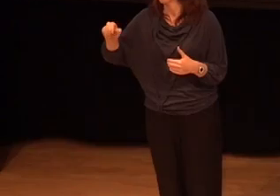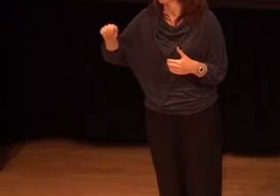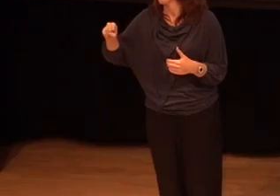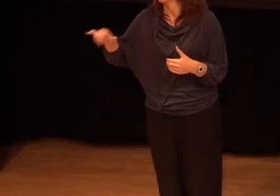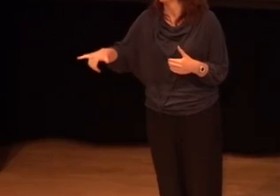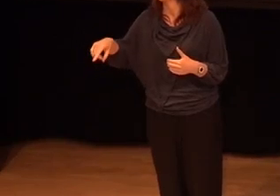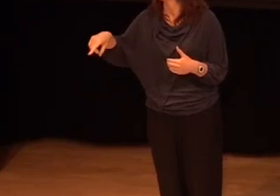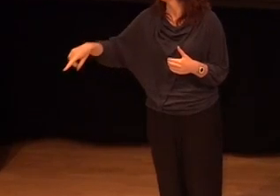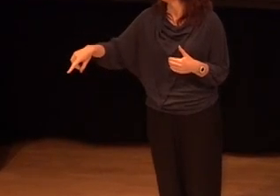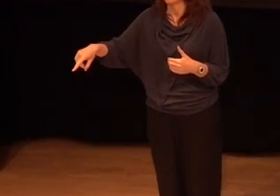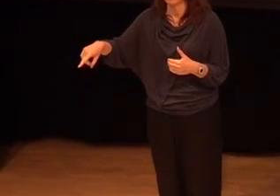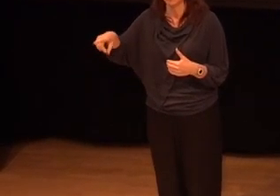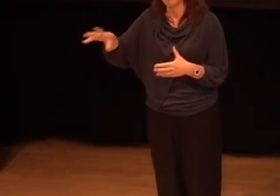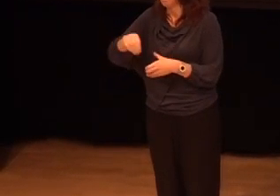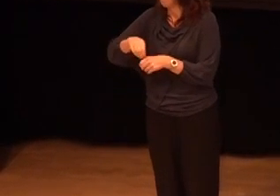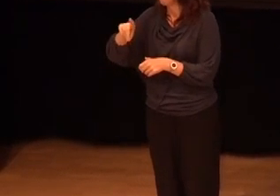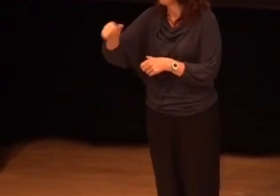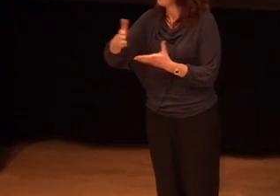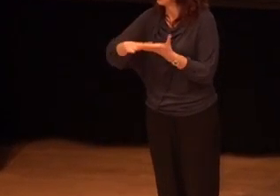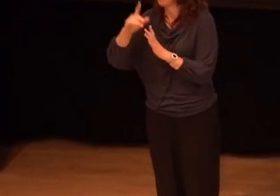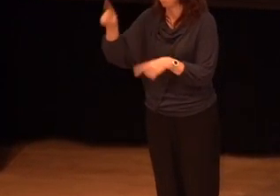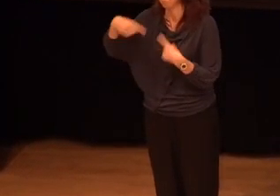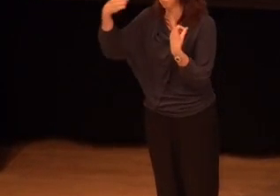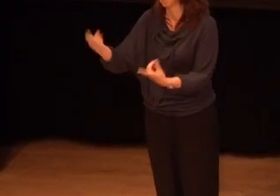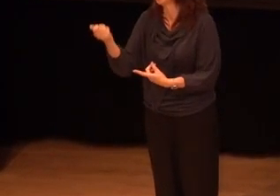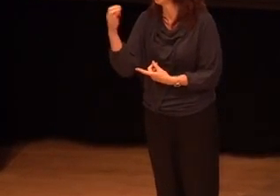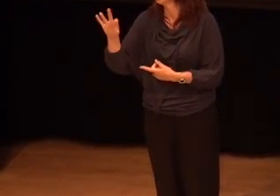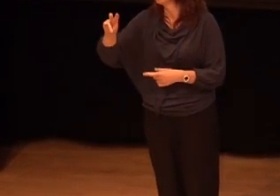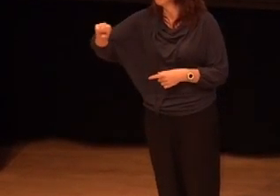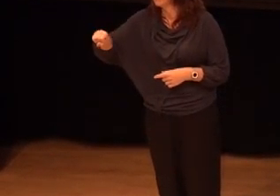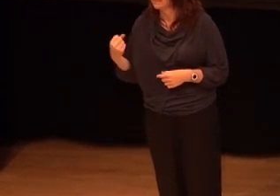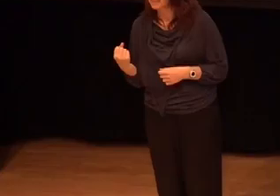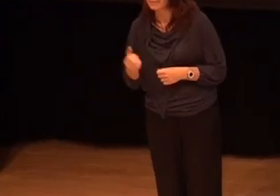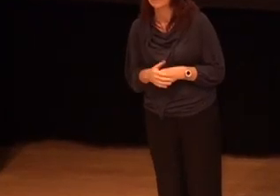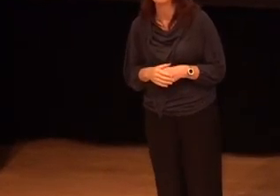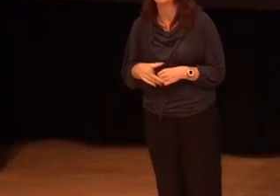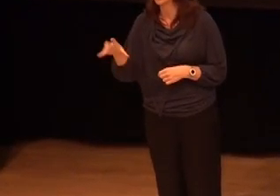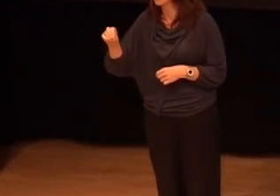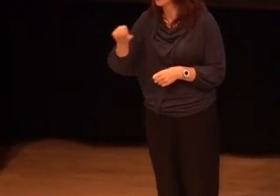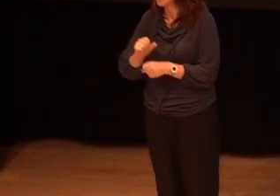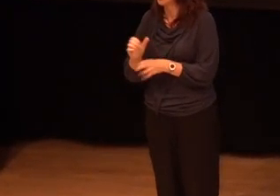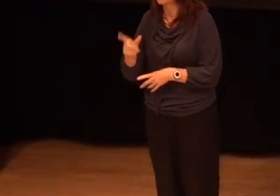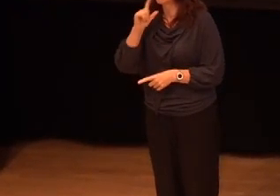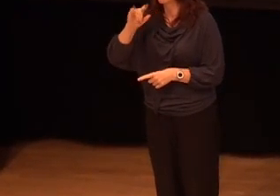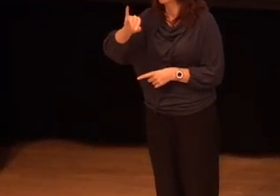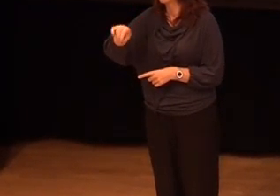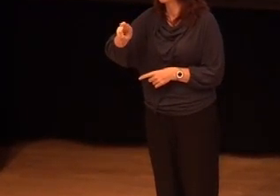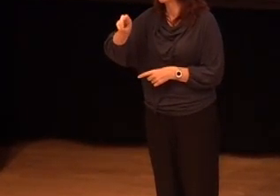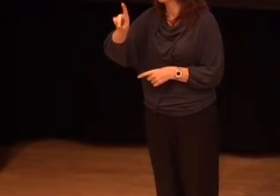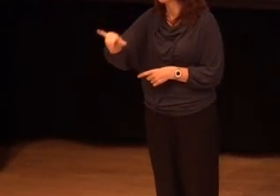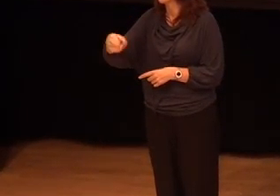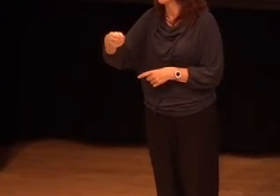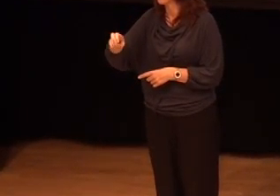been a force in New York City's disability community since the 1970s, a colleague of both Judy Heumann and Dr. Howard